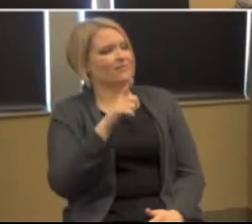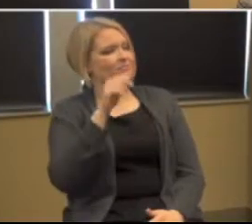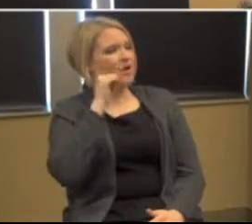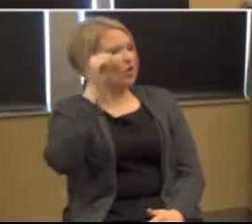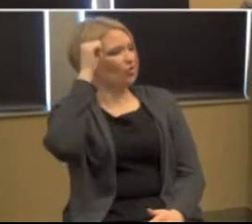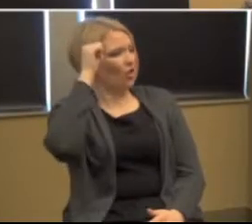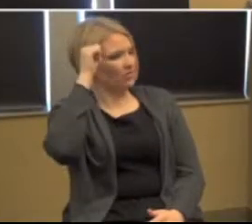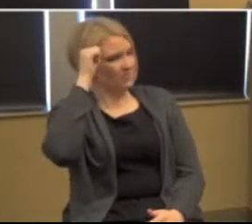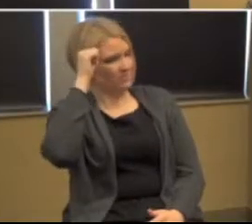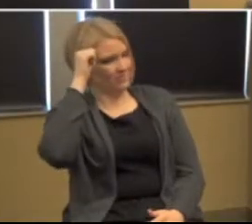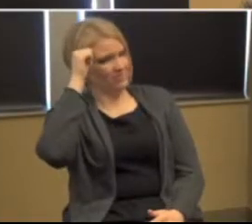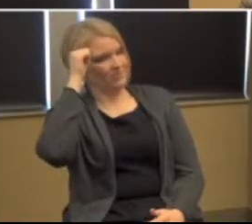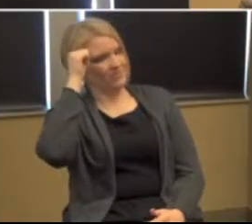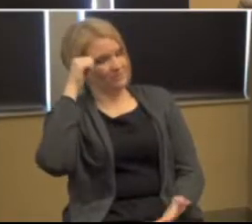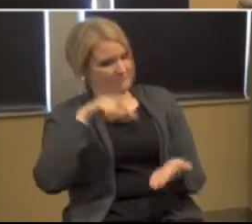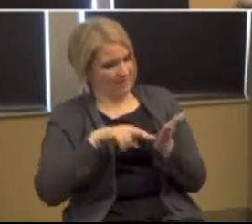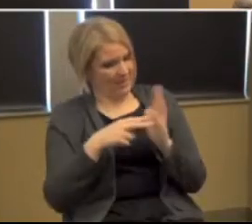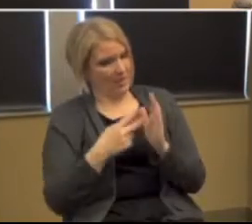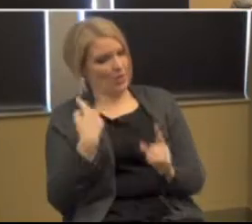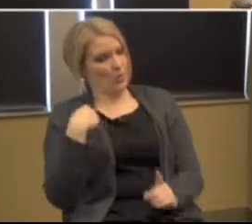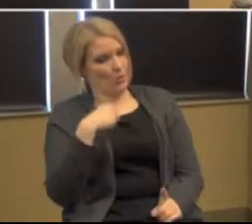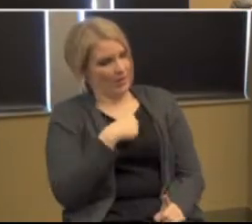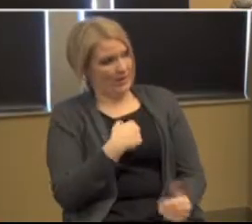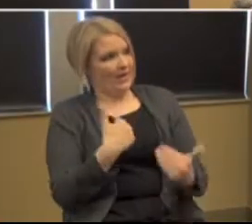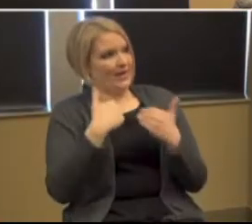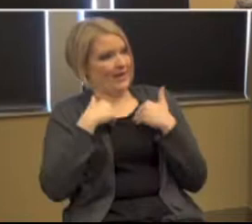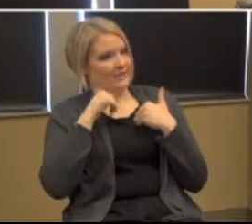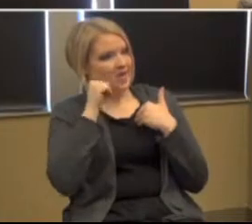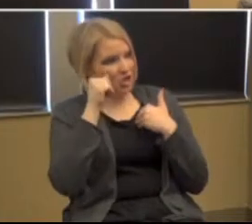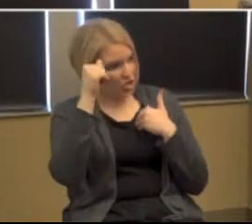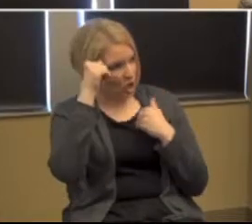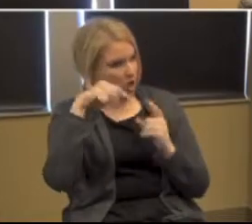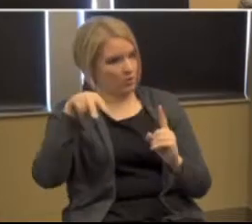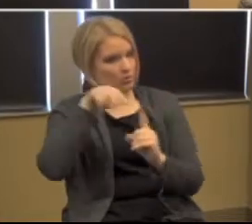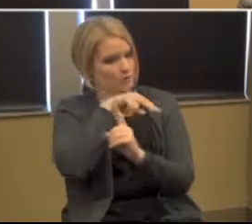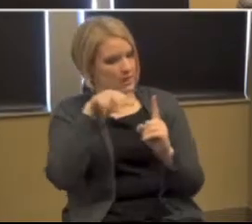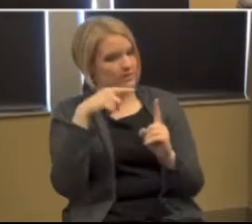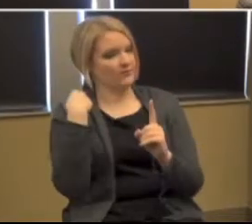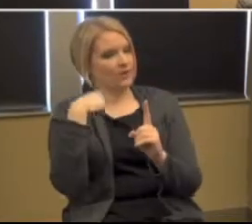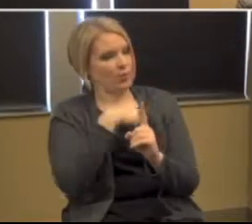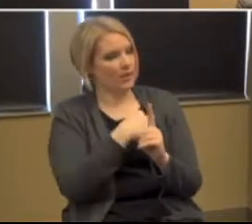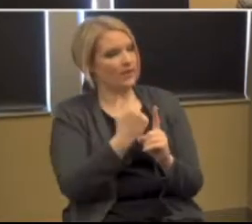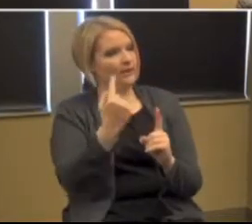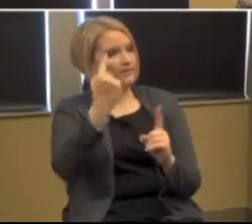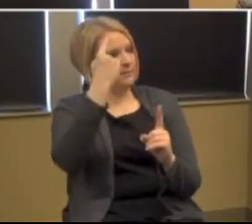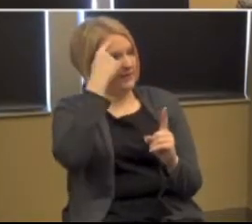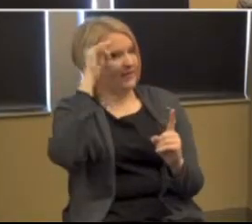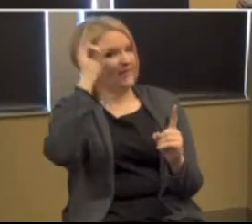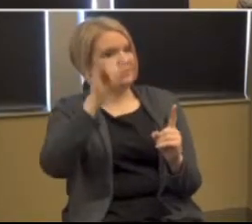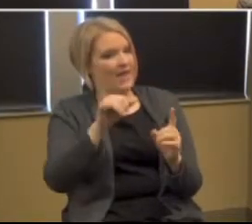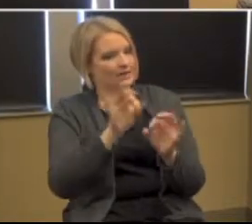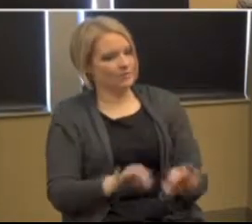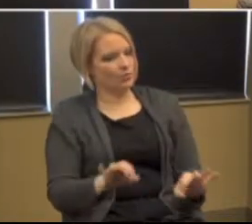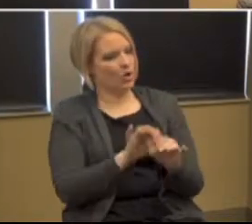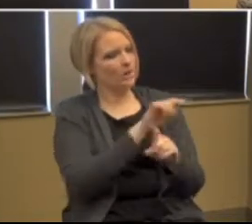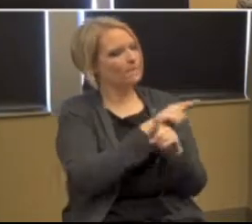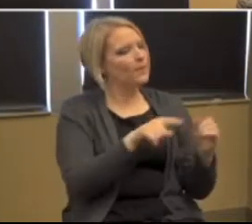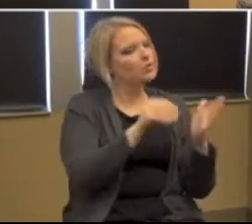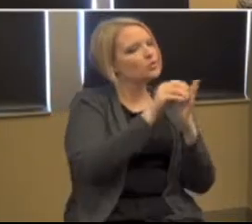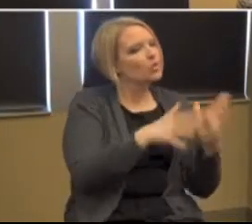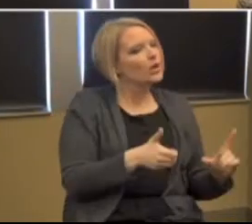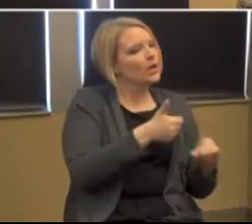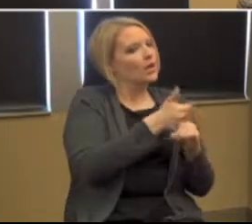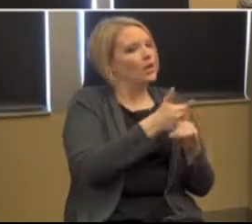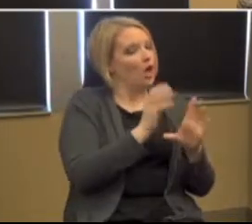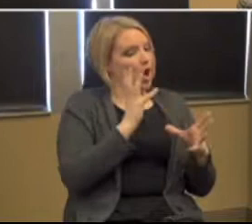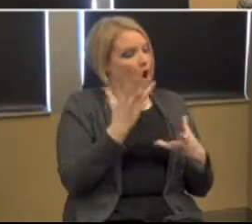perceive the world through our own what's important and what's not important. But our students, whether they have autism or whether